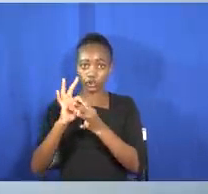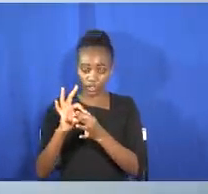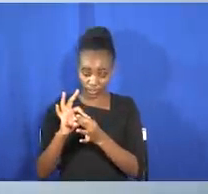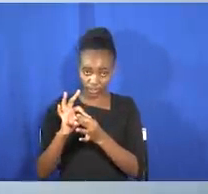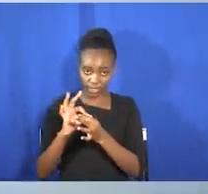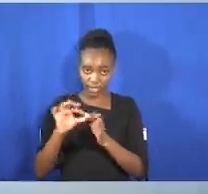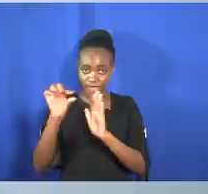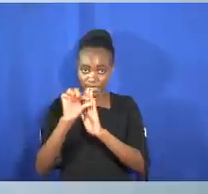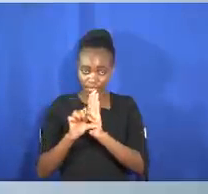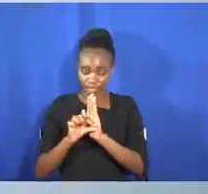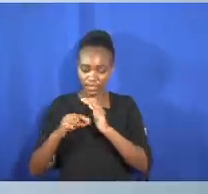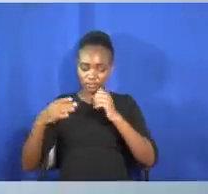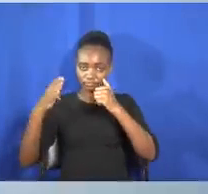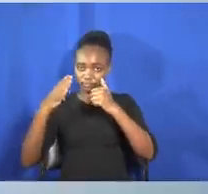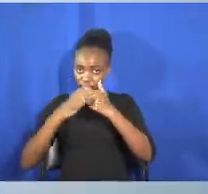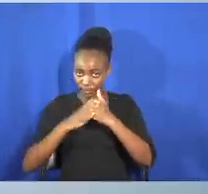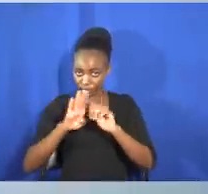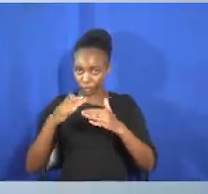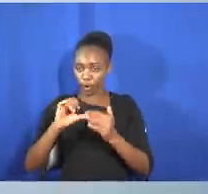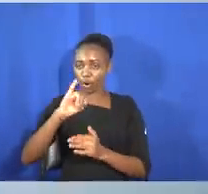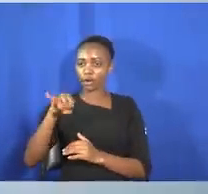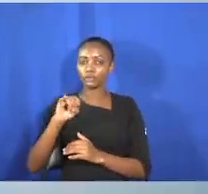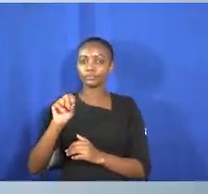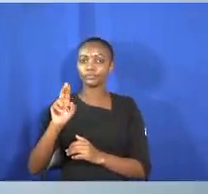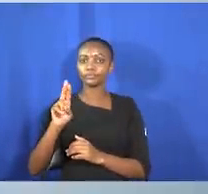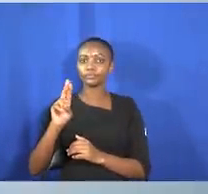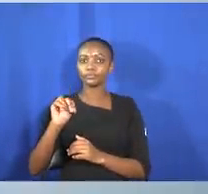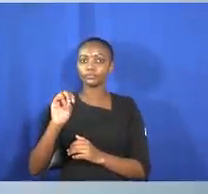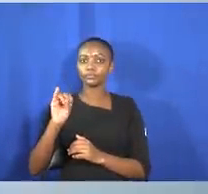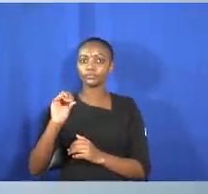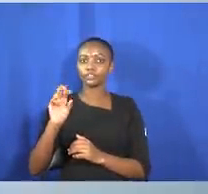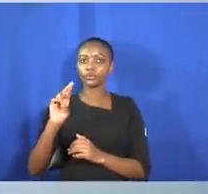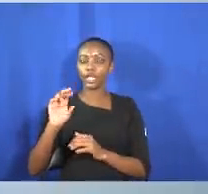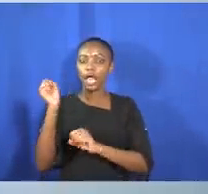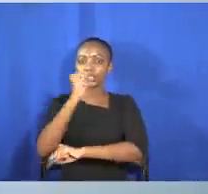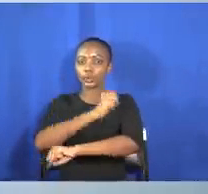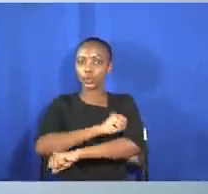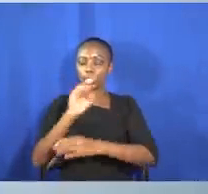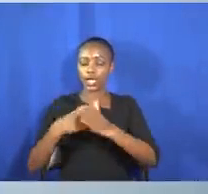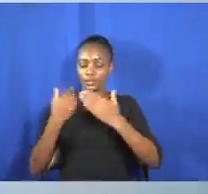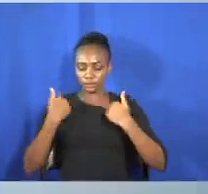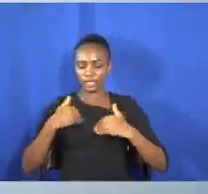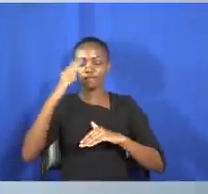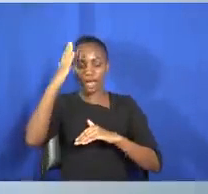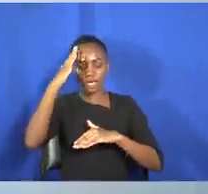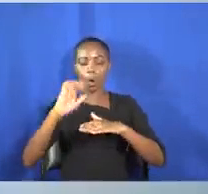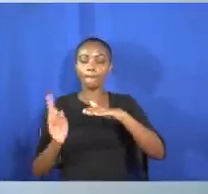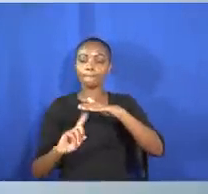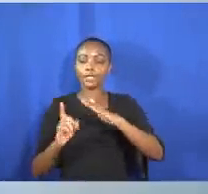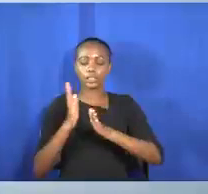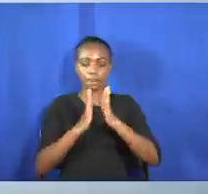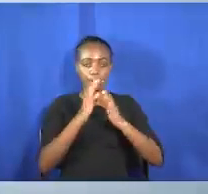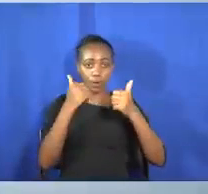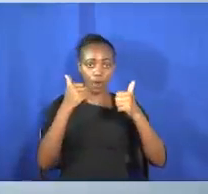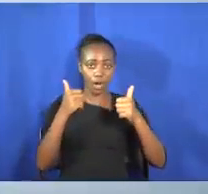CBC will join grade 9. That is, they'll join the junior school. So we must prepare for this one. And I think the ministry